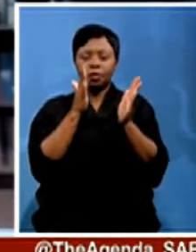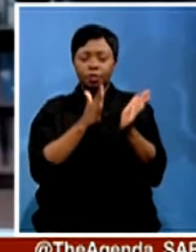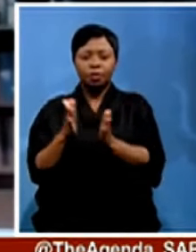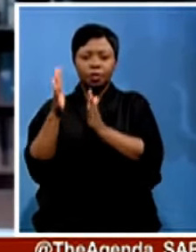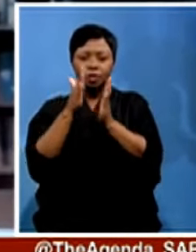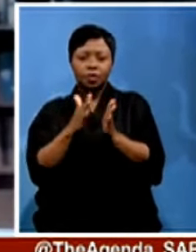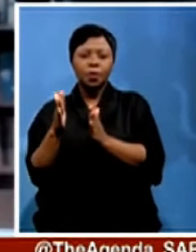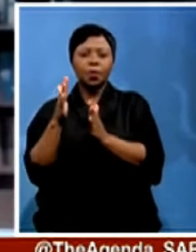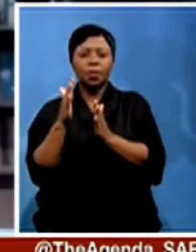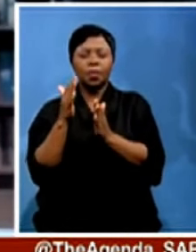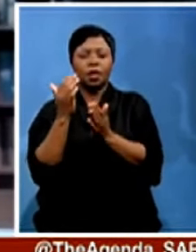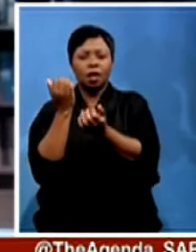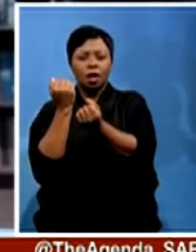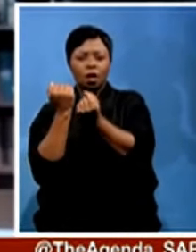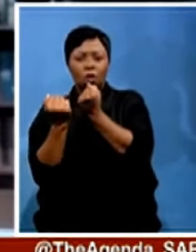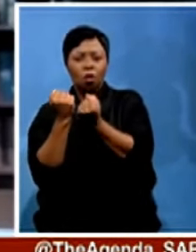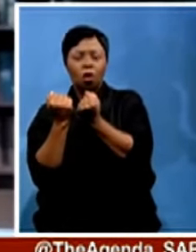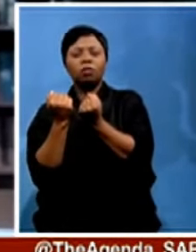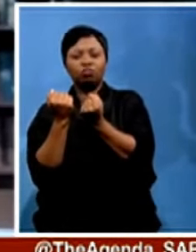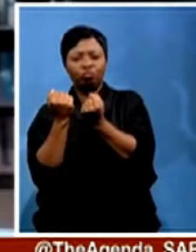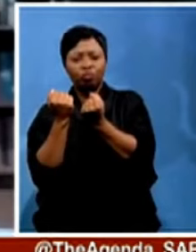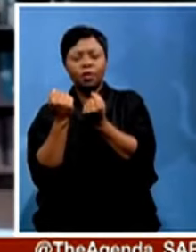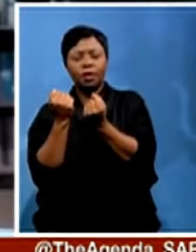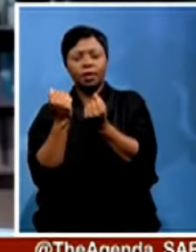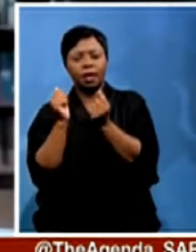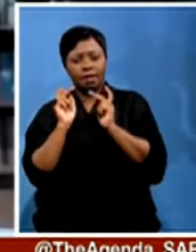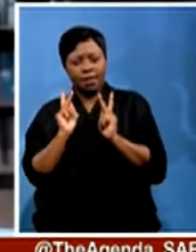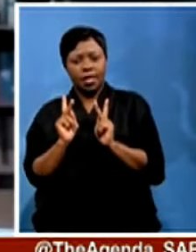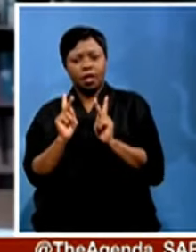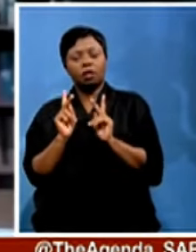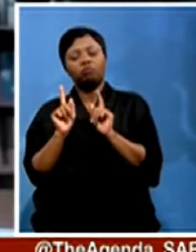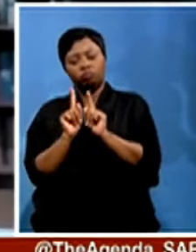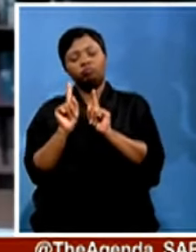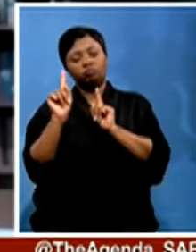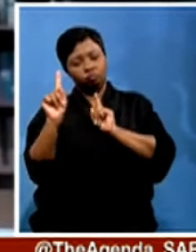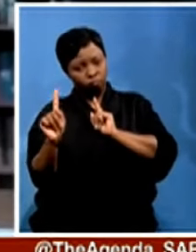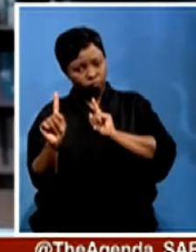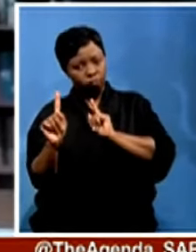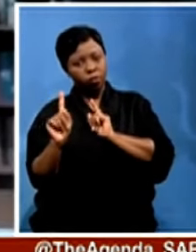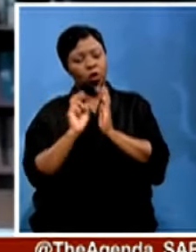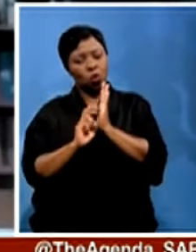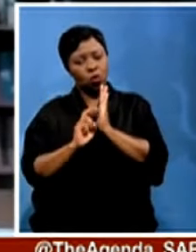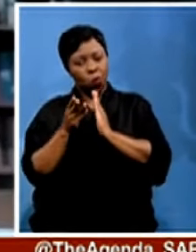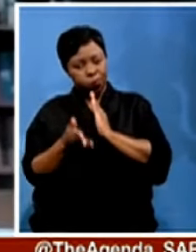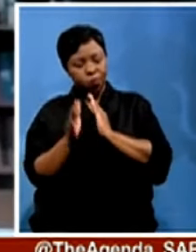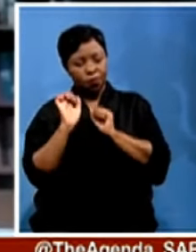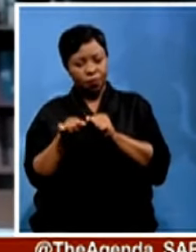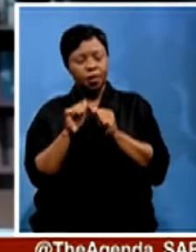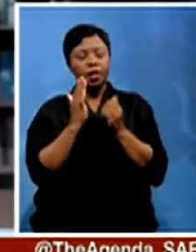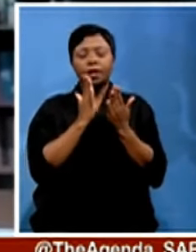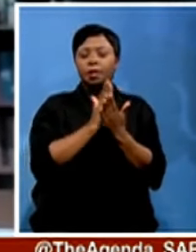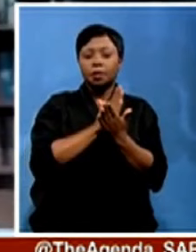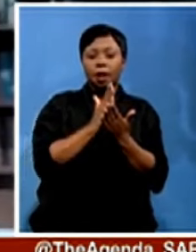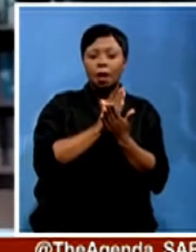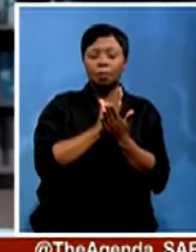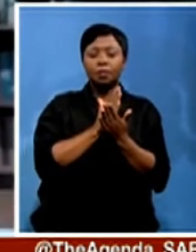physical with social distancing rules in place, or in some instances the judge sitting in his chambers